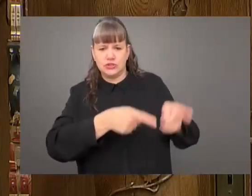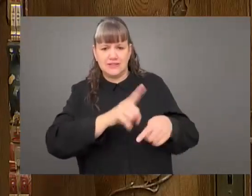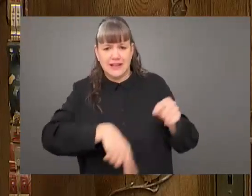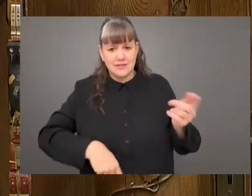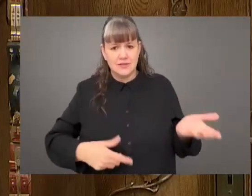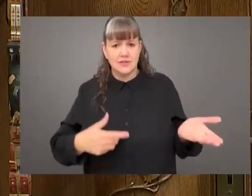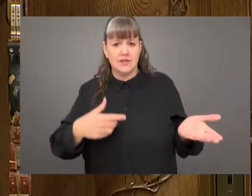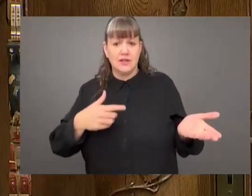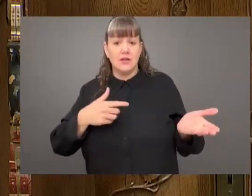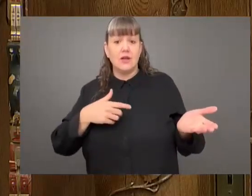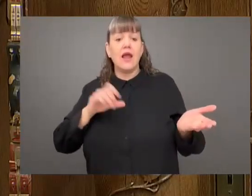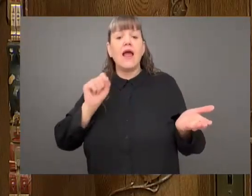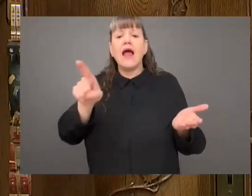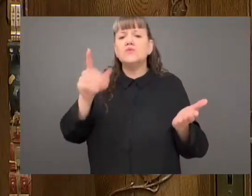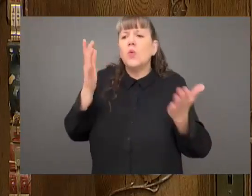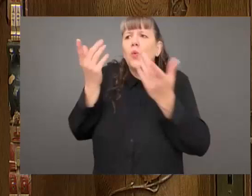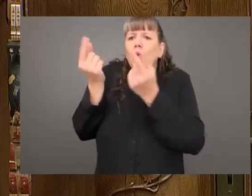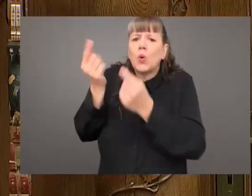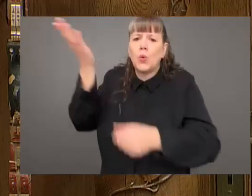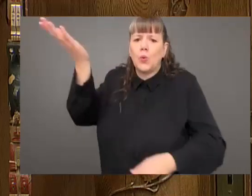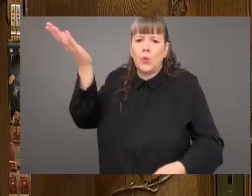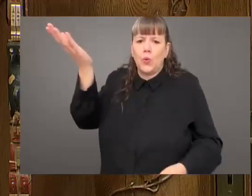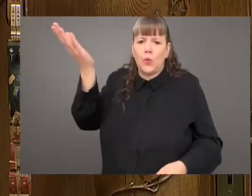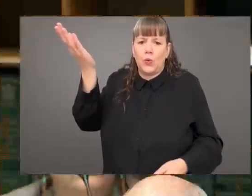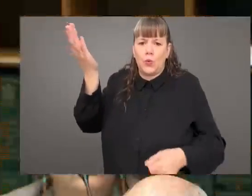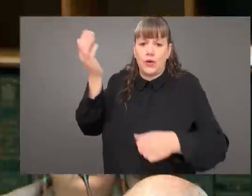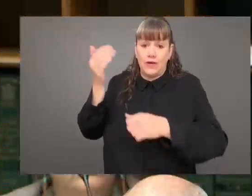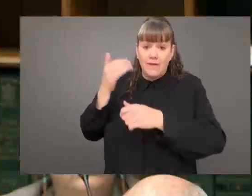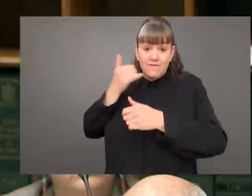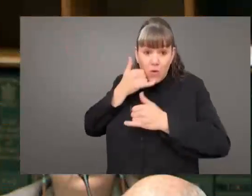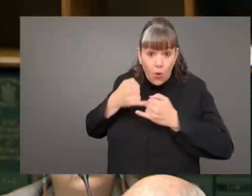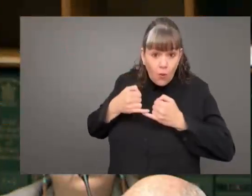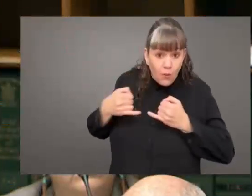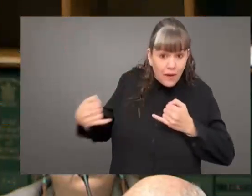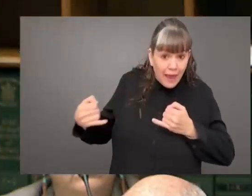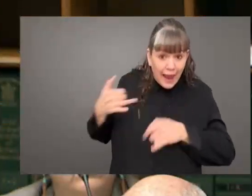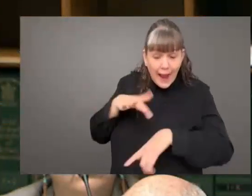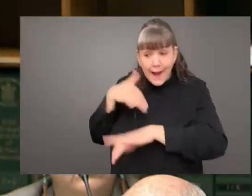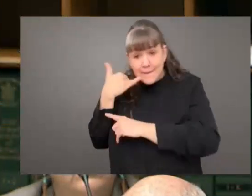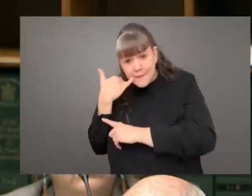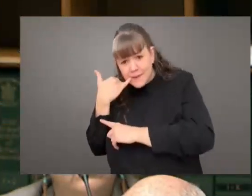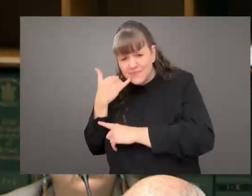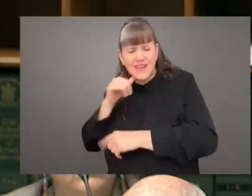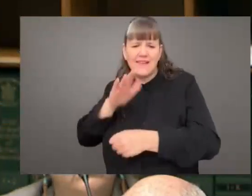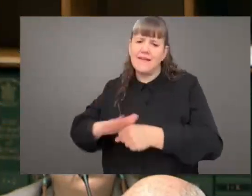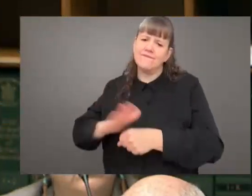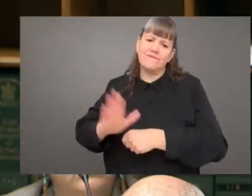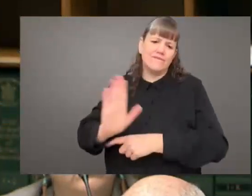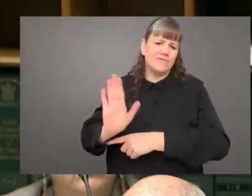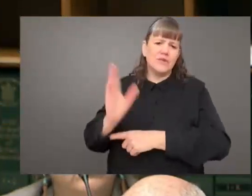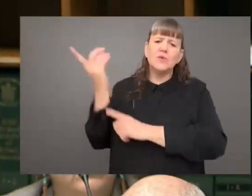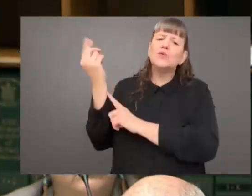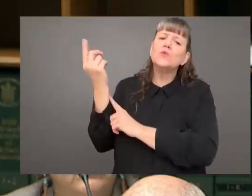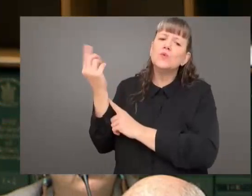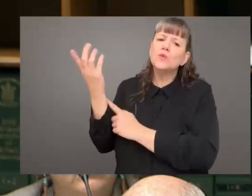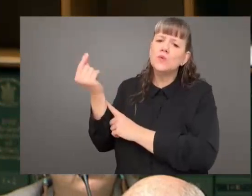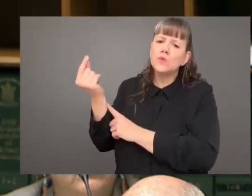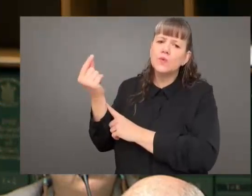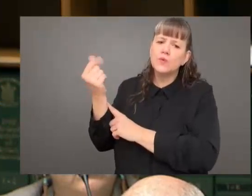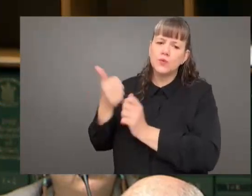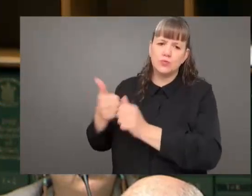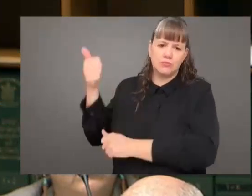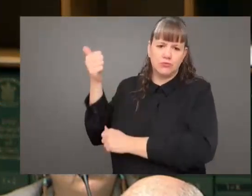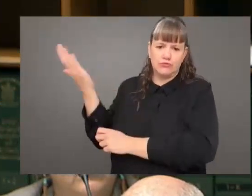Attorney General. Thank you, Mr. Speaker. We have stood up in unprecedented ways